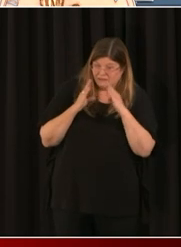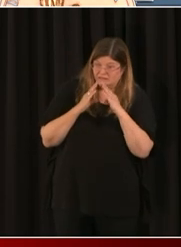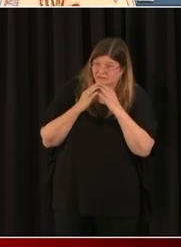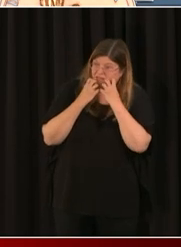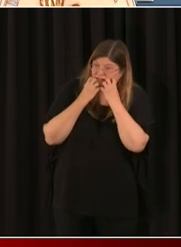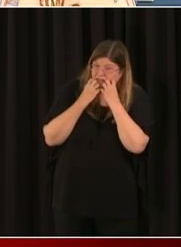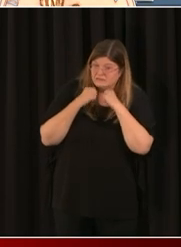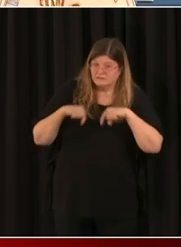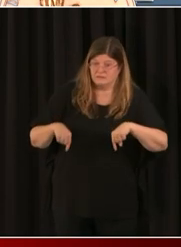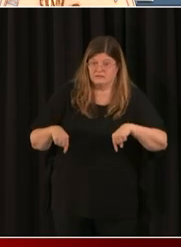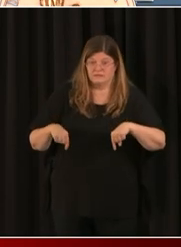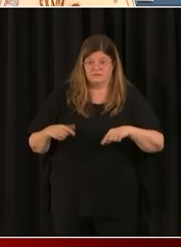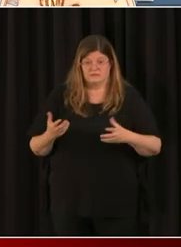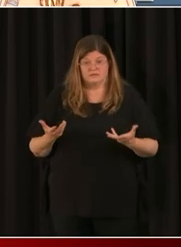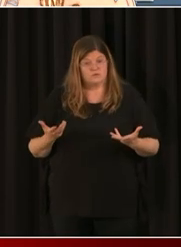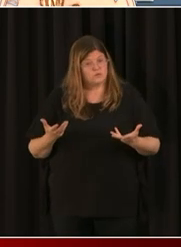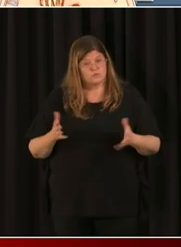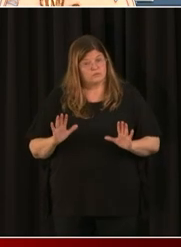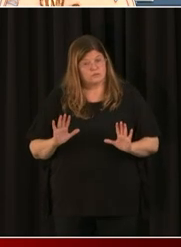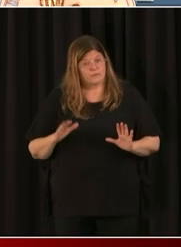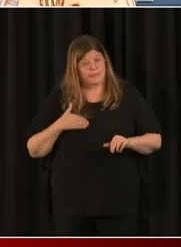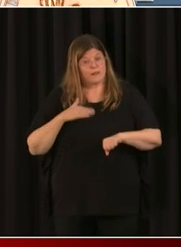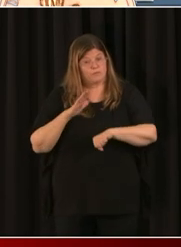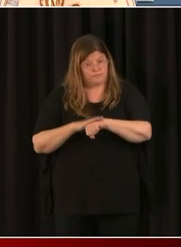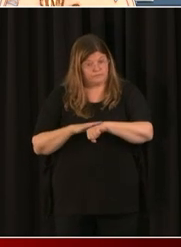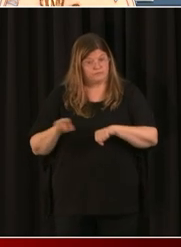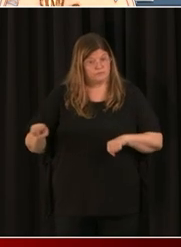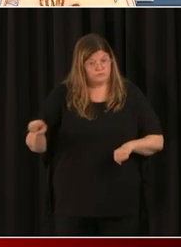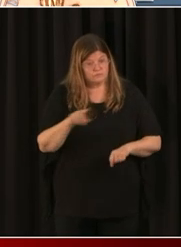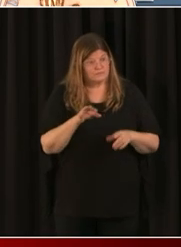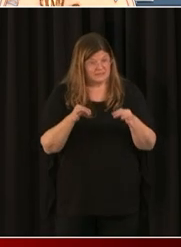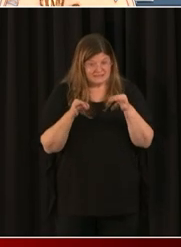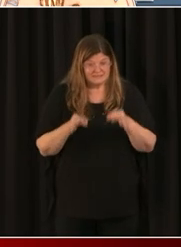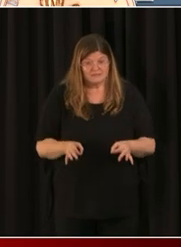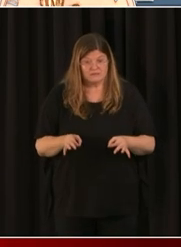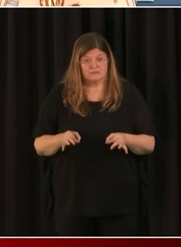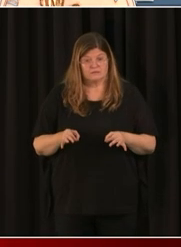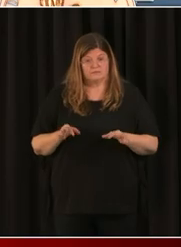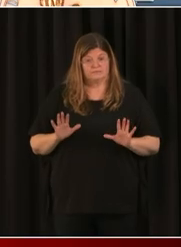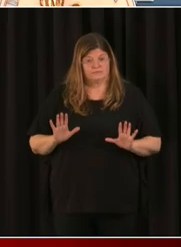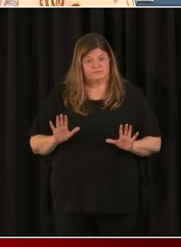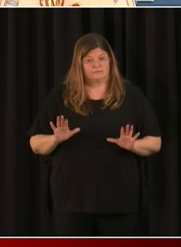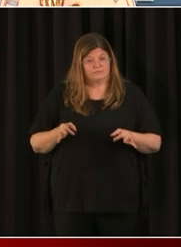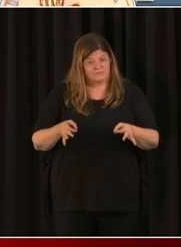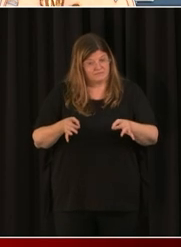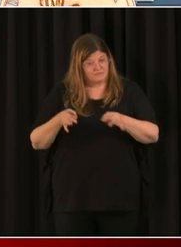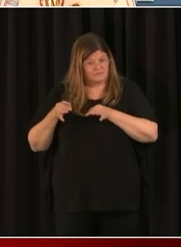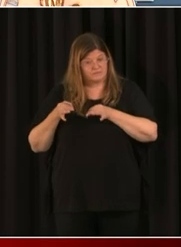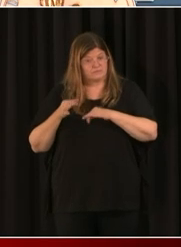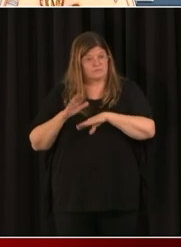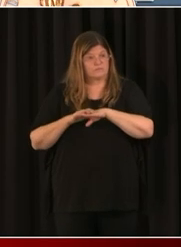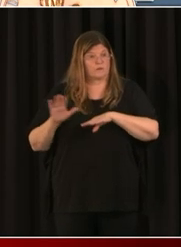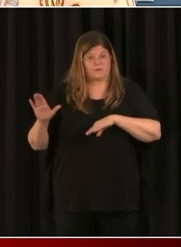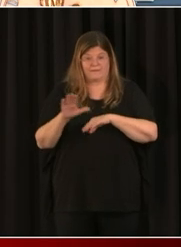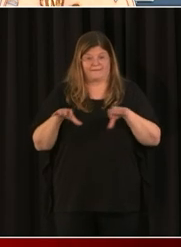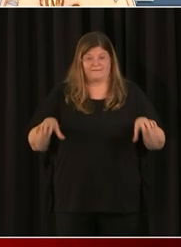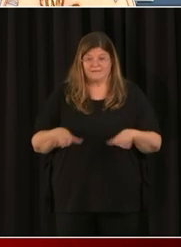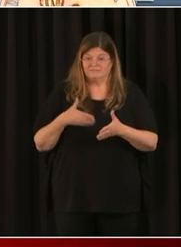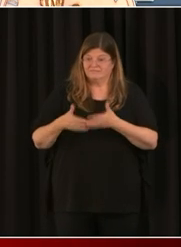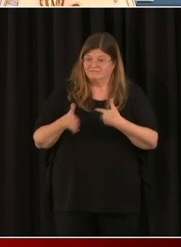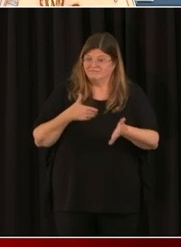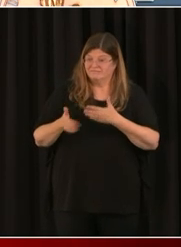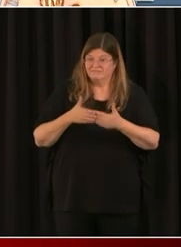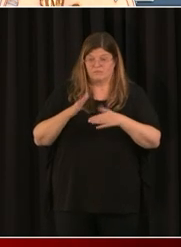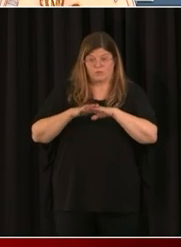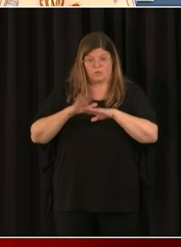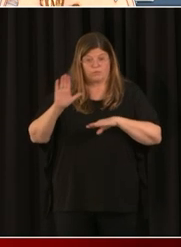risk. And I call on them to stand down on that activity, regardless